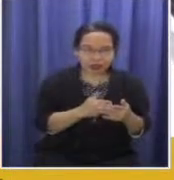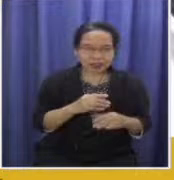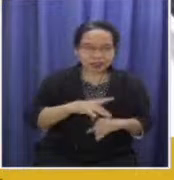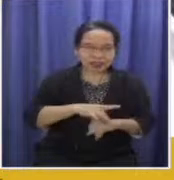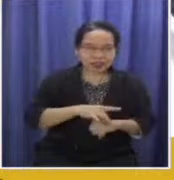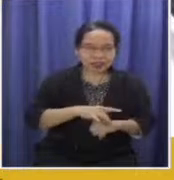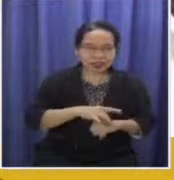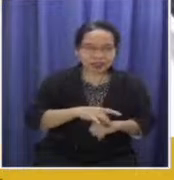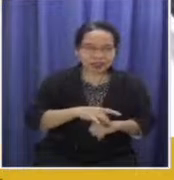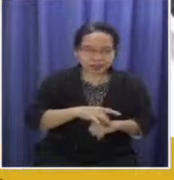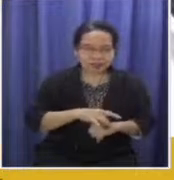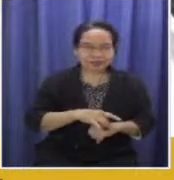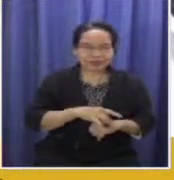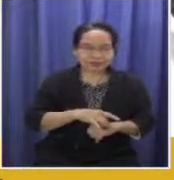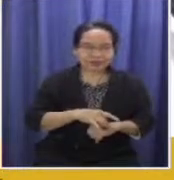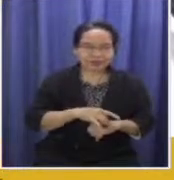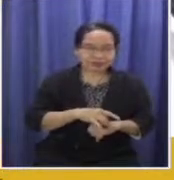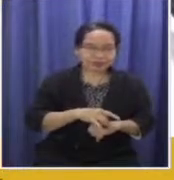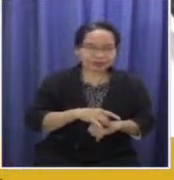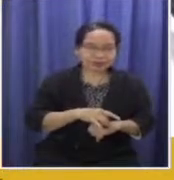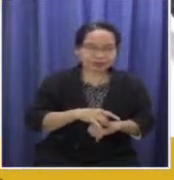earth.